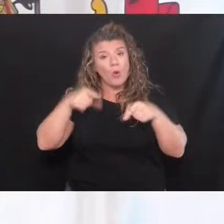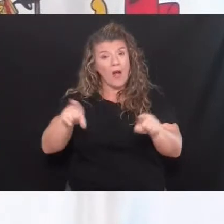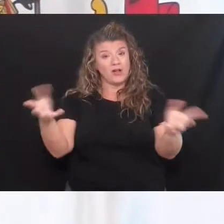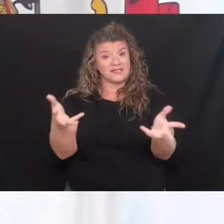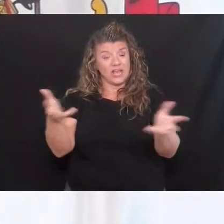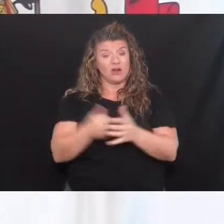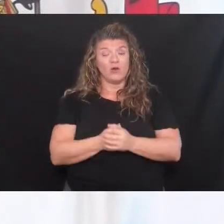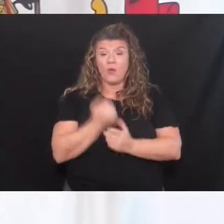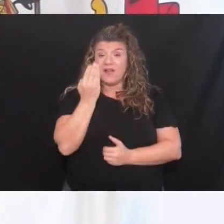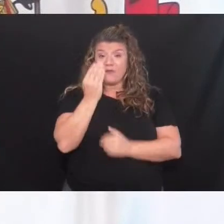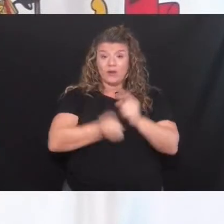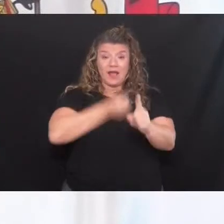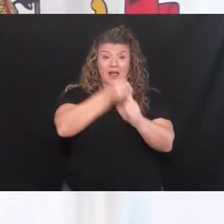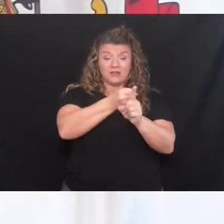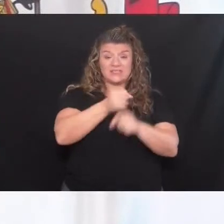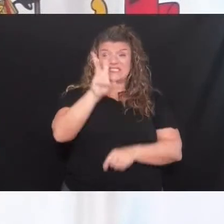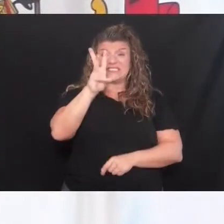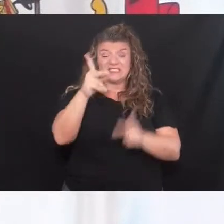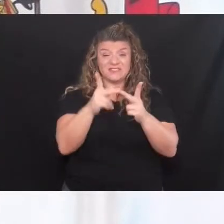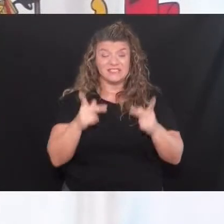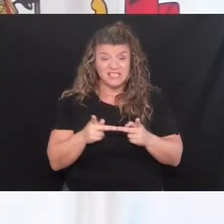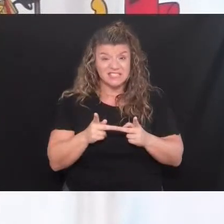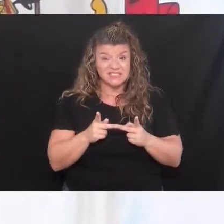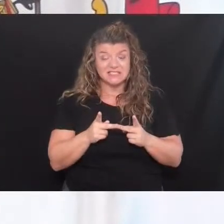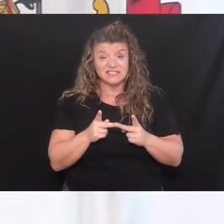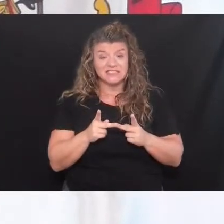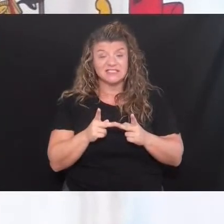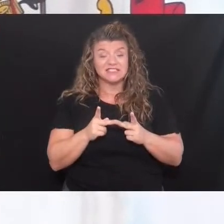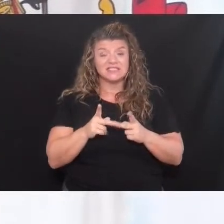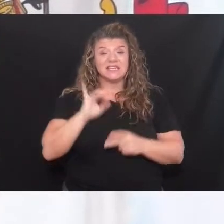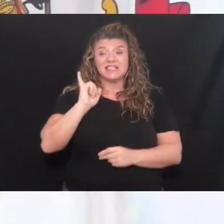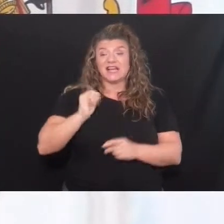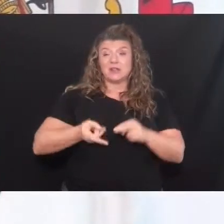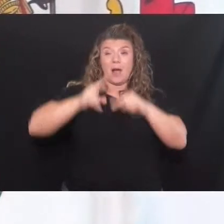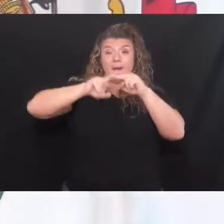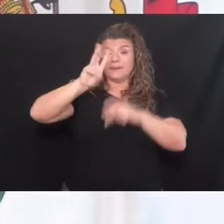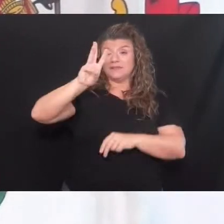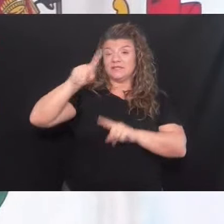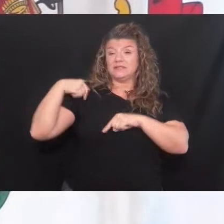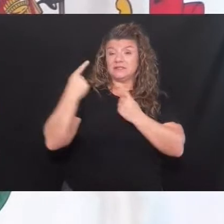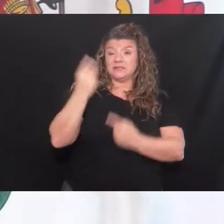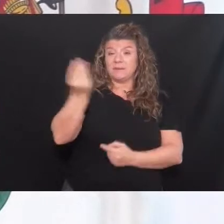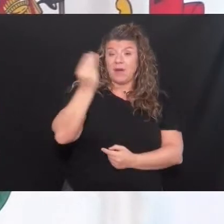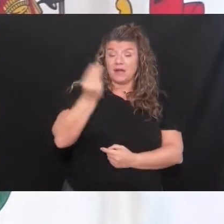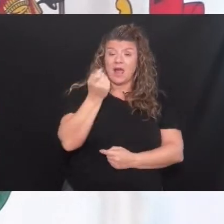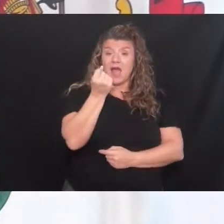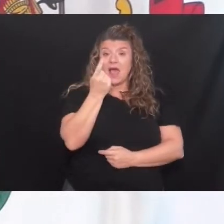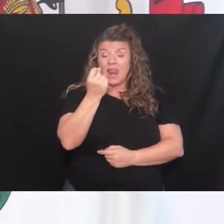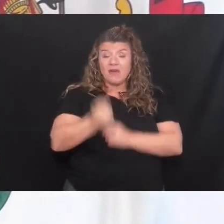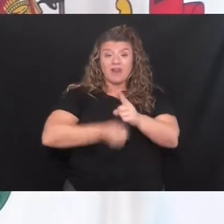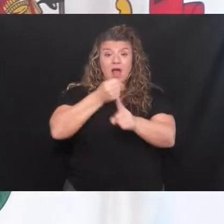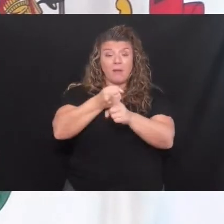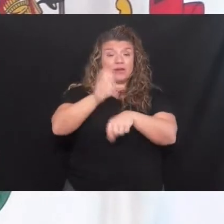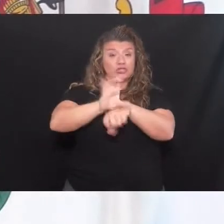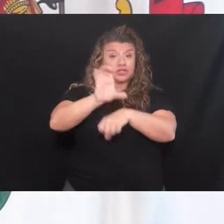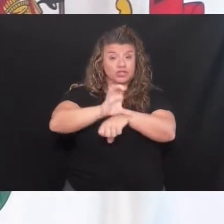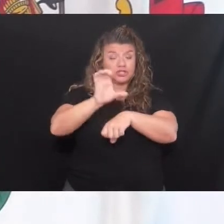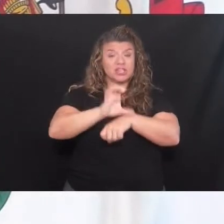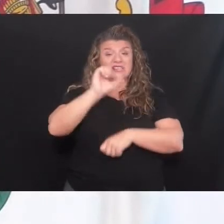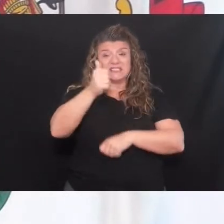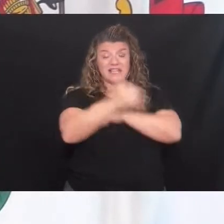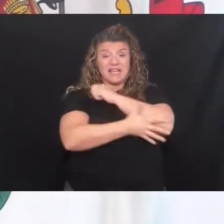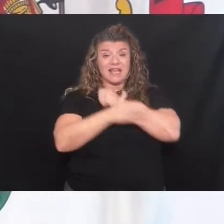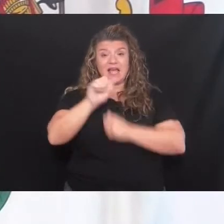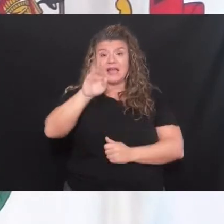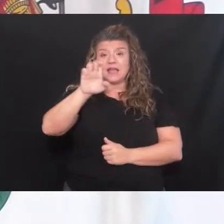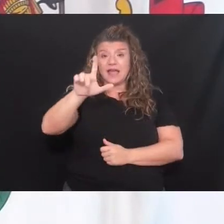14 outbreaks in 6 facilities. That's up 6 from Monday. We have 11 outbreaks in our churches in 10 counties: